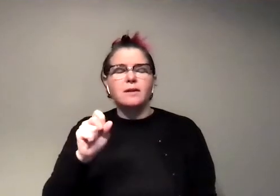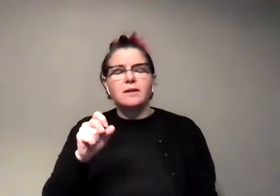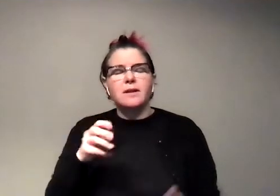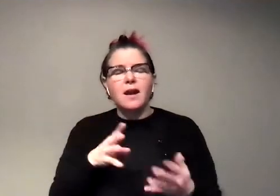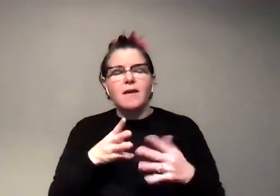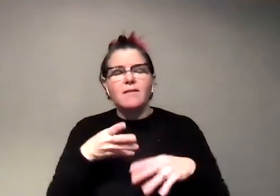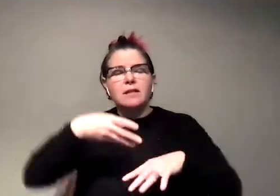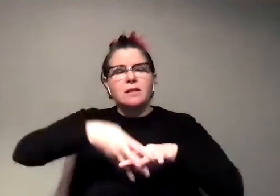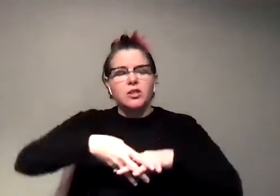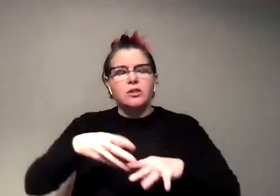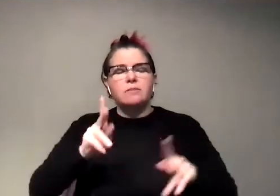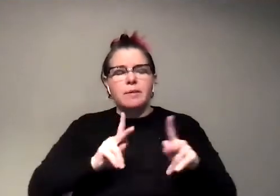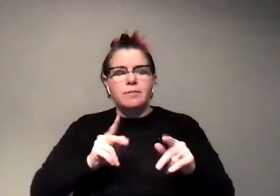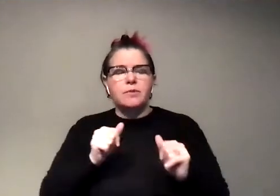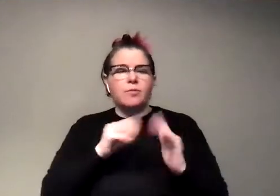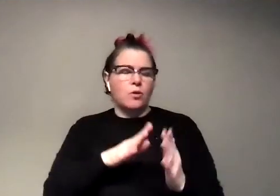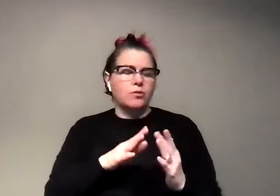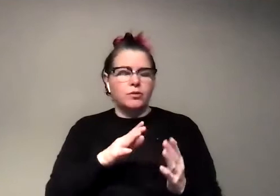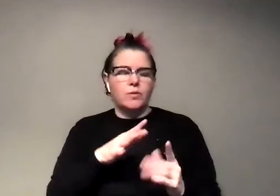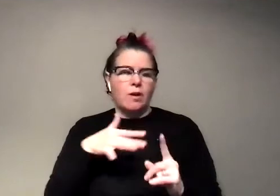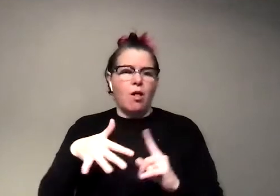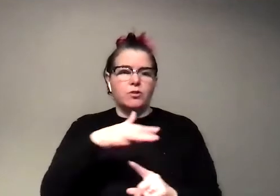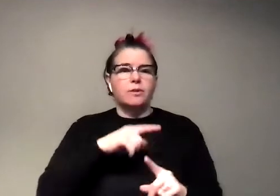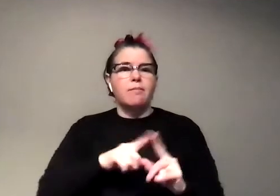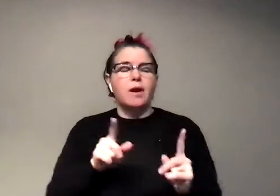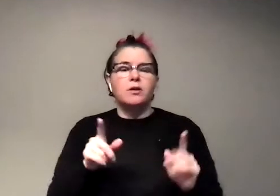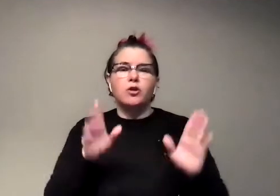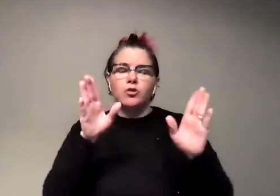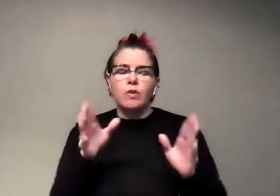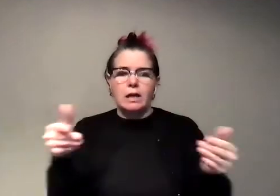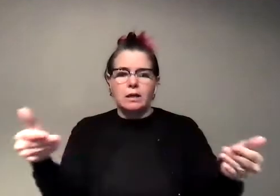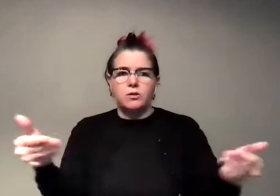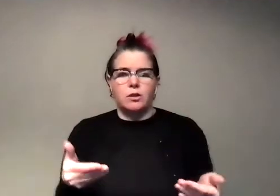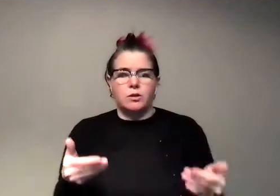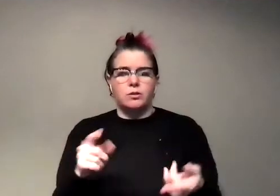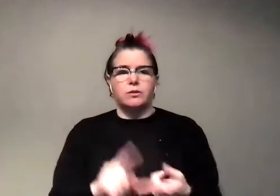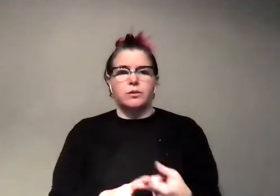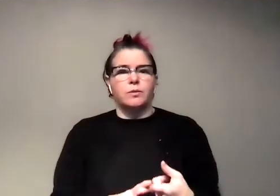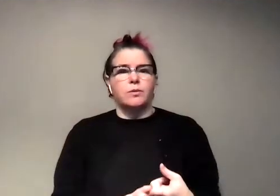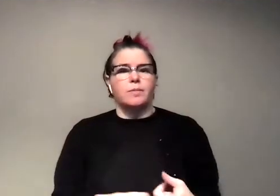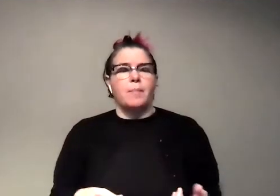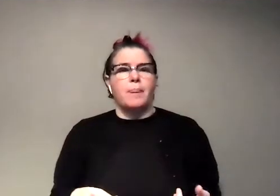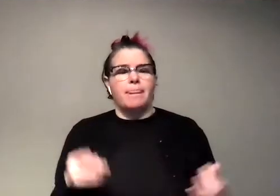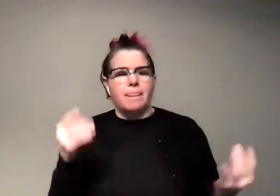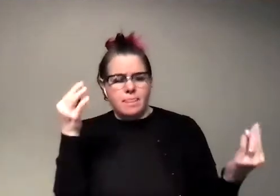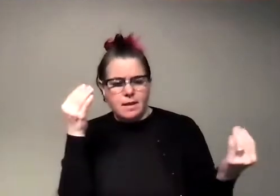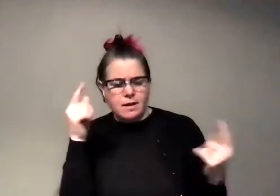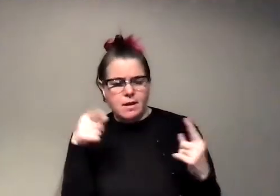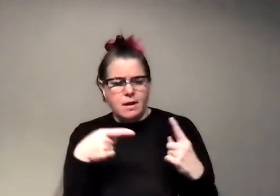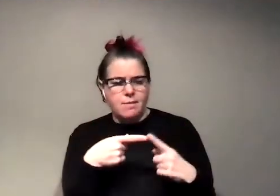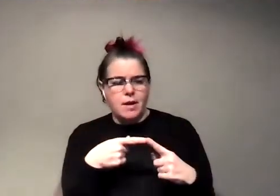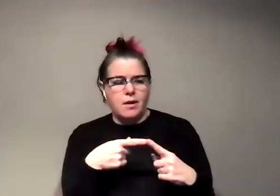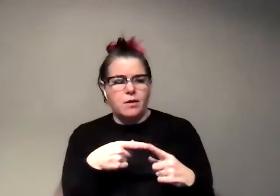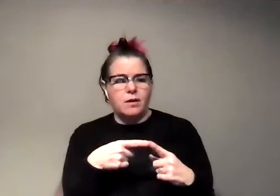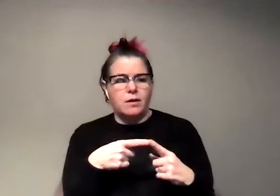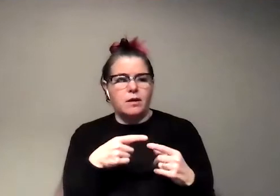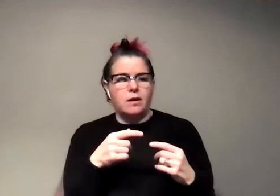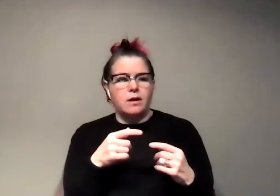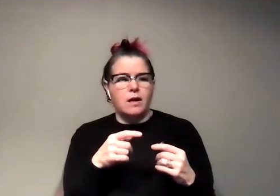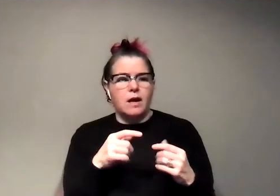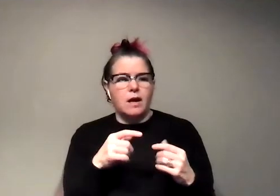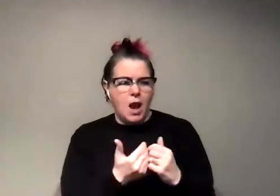about. But it is a great introduction to like thinking about ways of knowing. So,